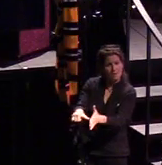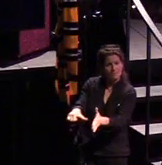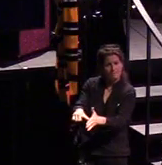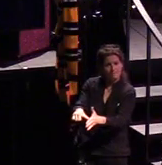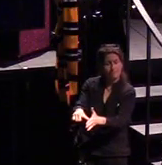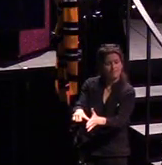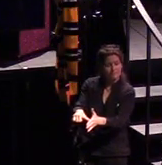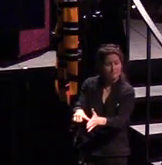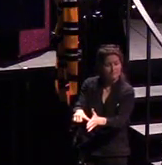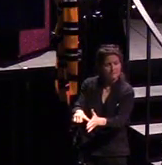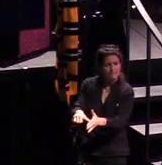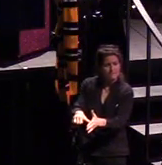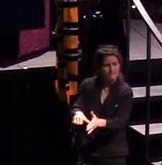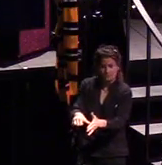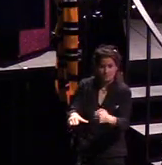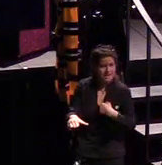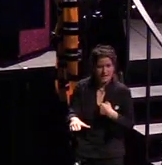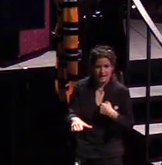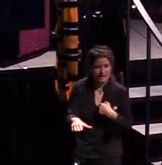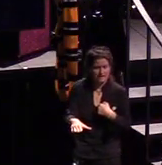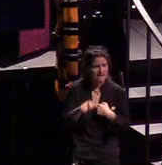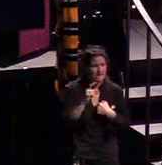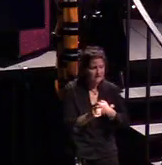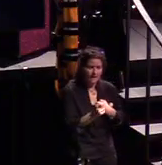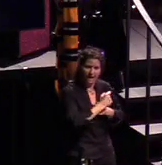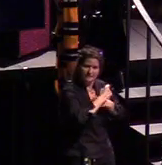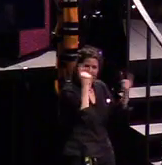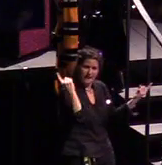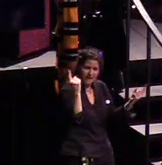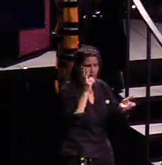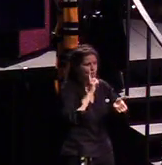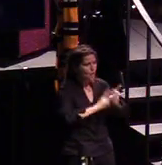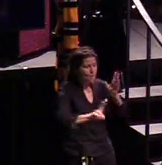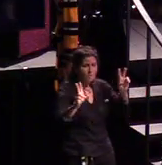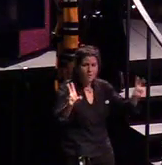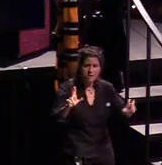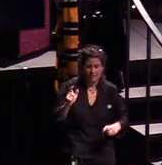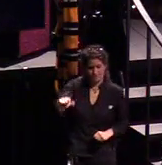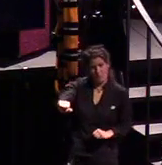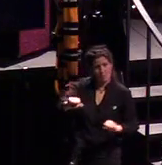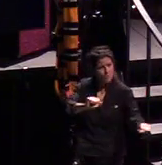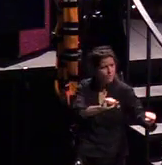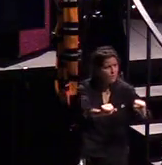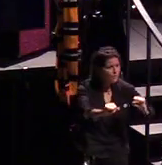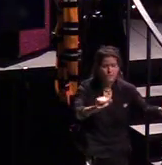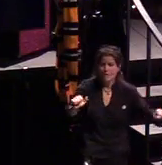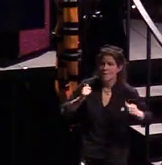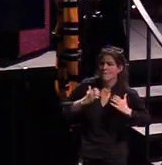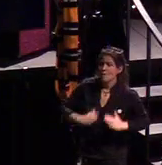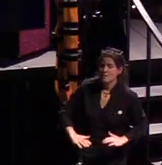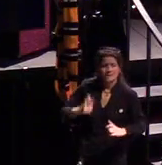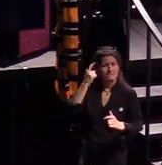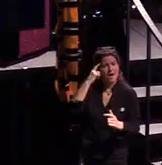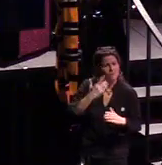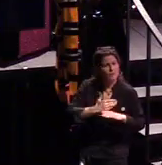it understands that is normal for bodies and minds to work differently and for some people to have